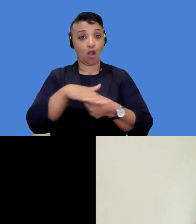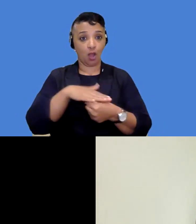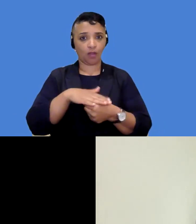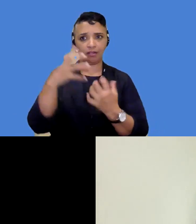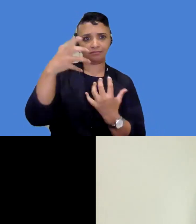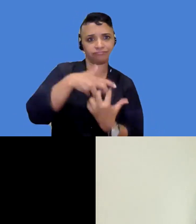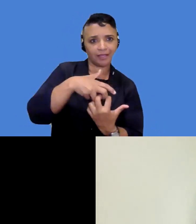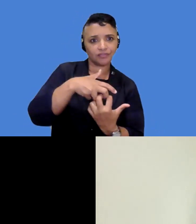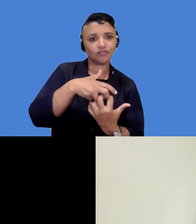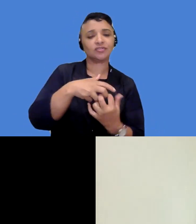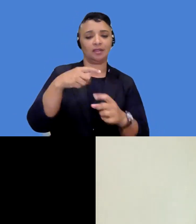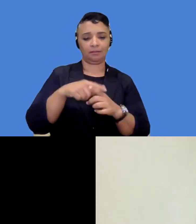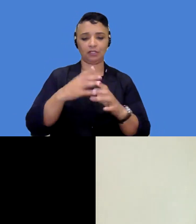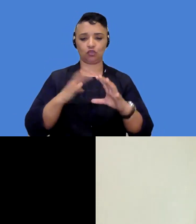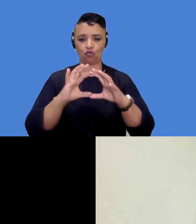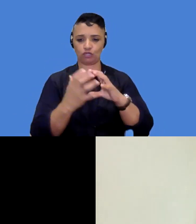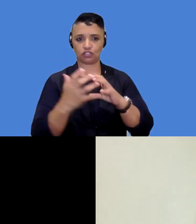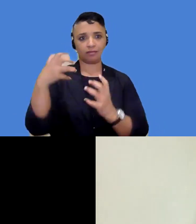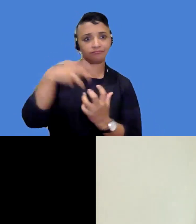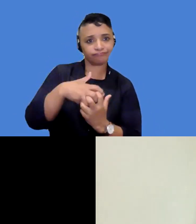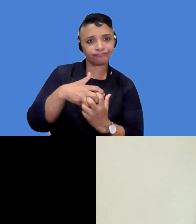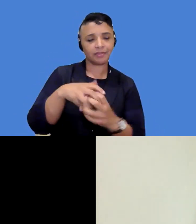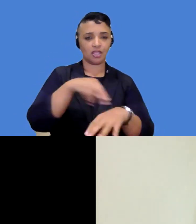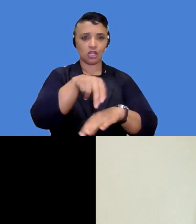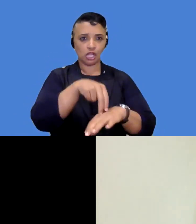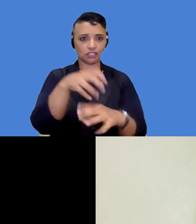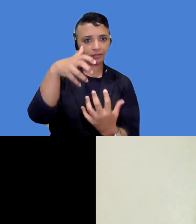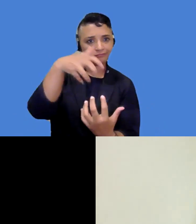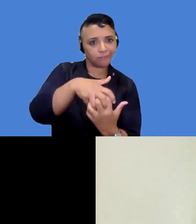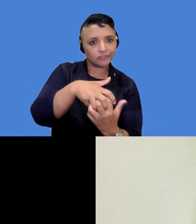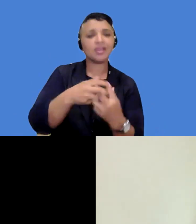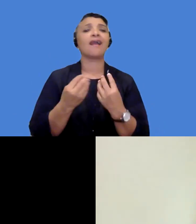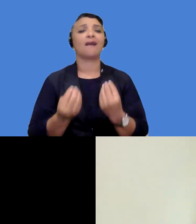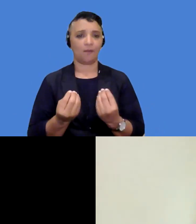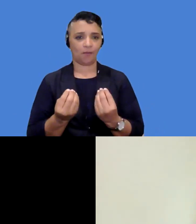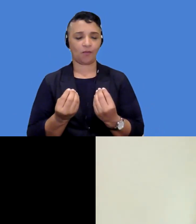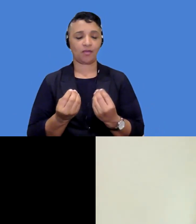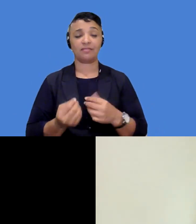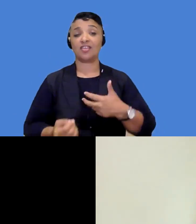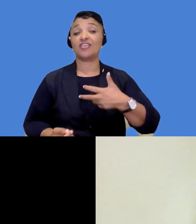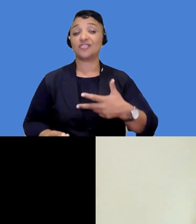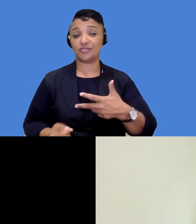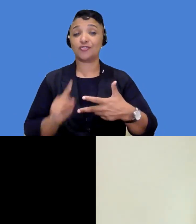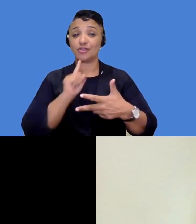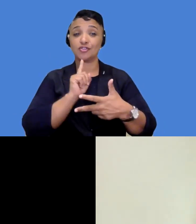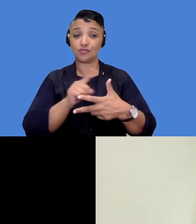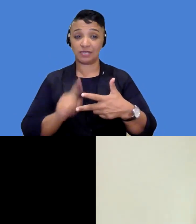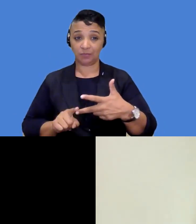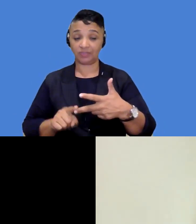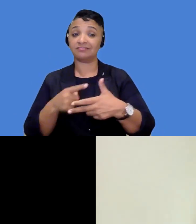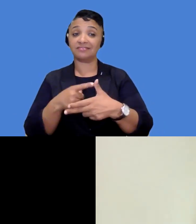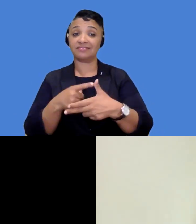your regional context, in your national context? And you have three options to respond: